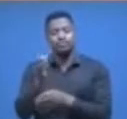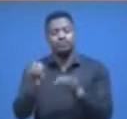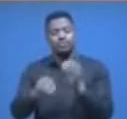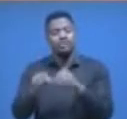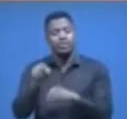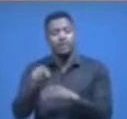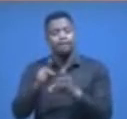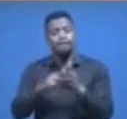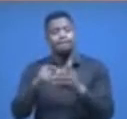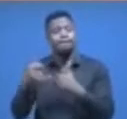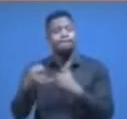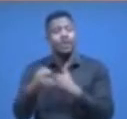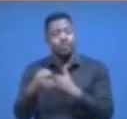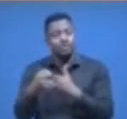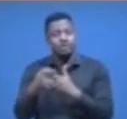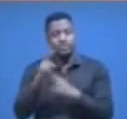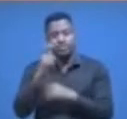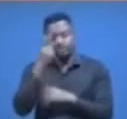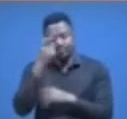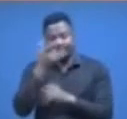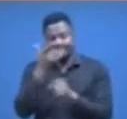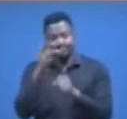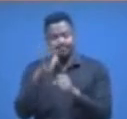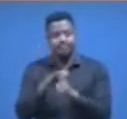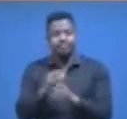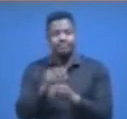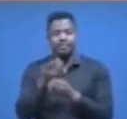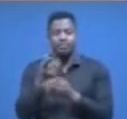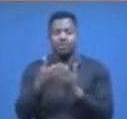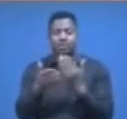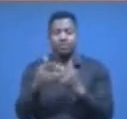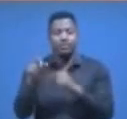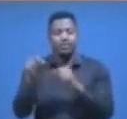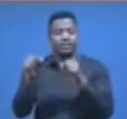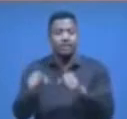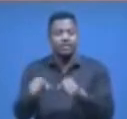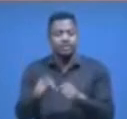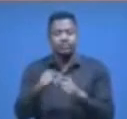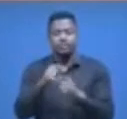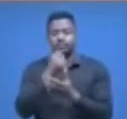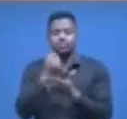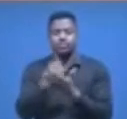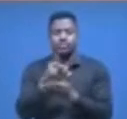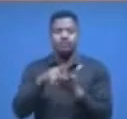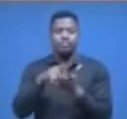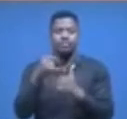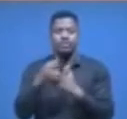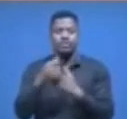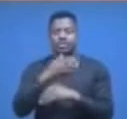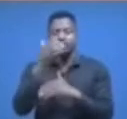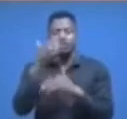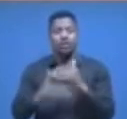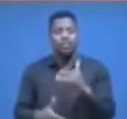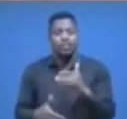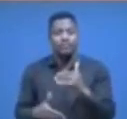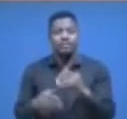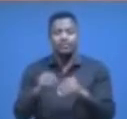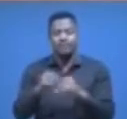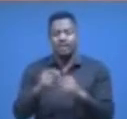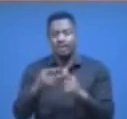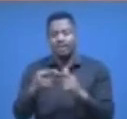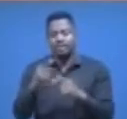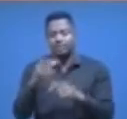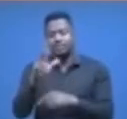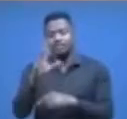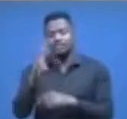this project, government pledges to do what it can to ensure that the project is completed in the next